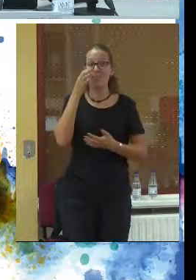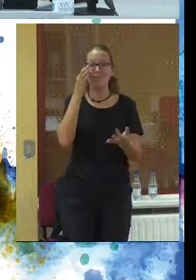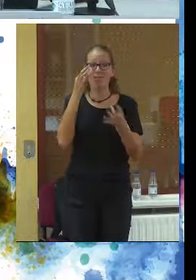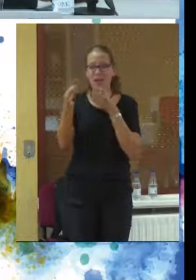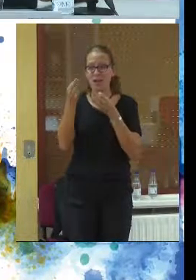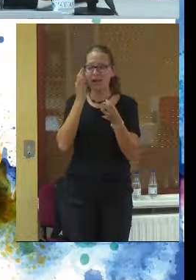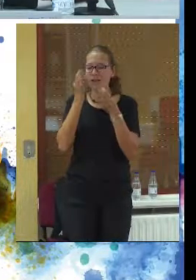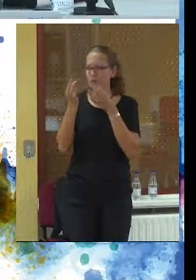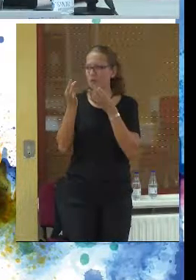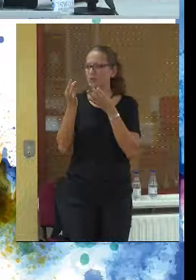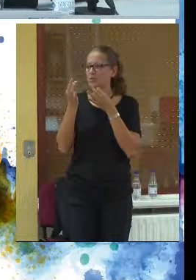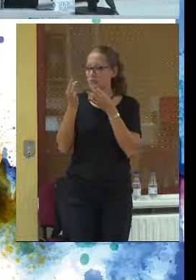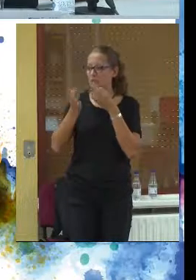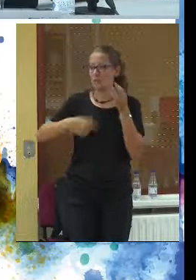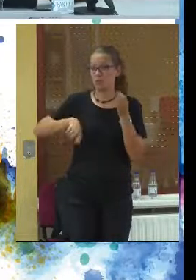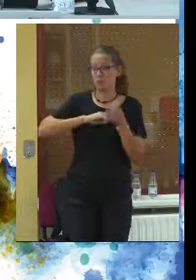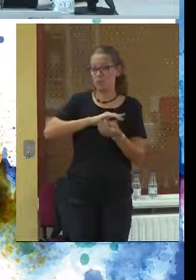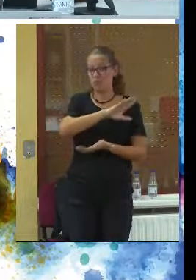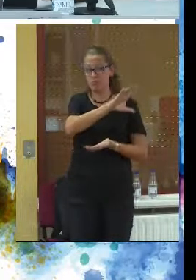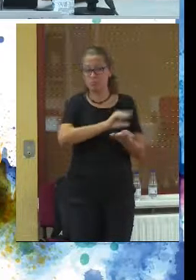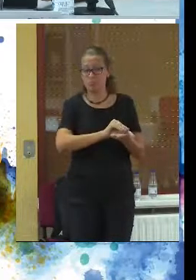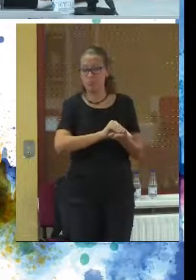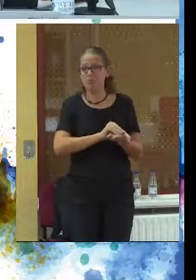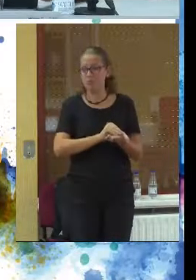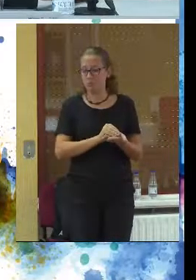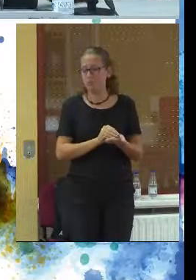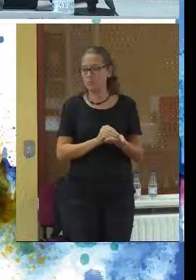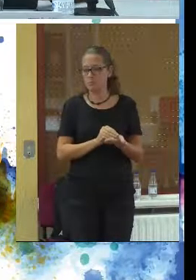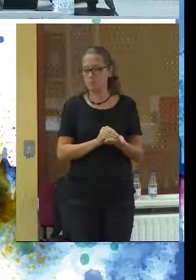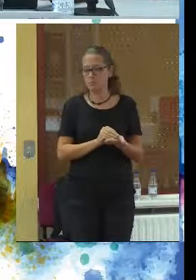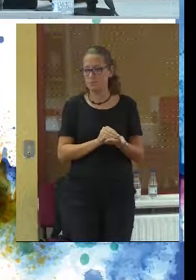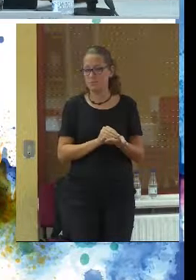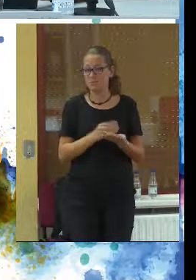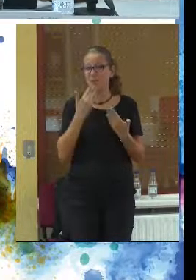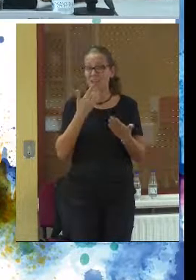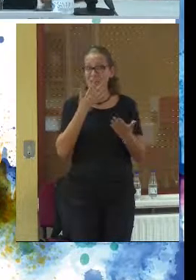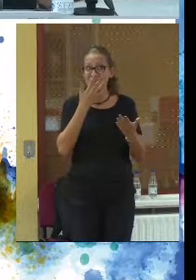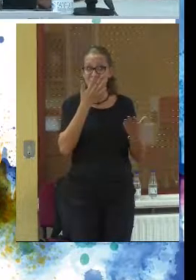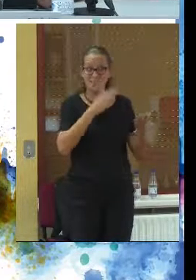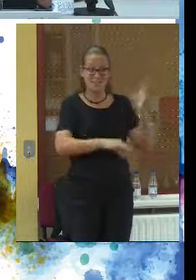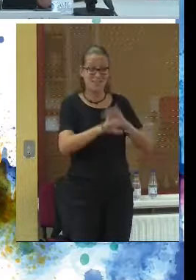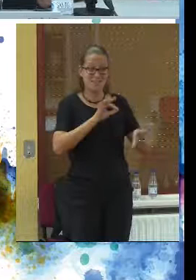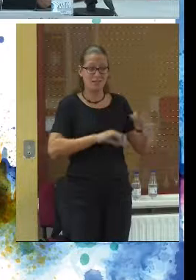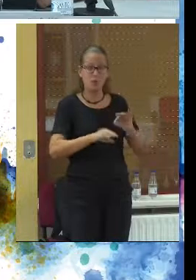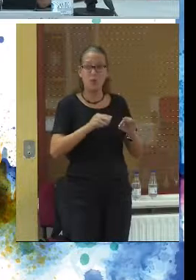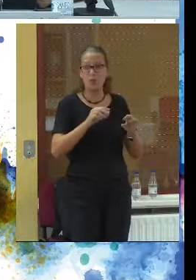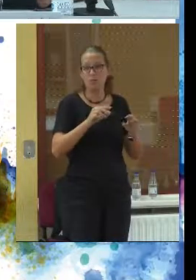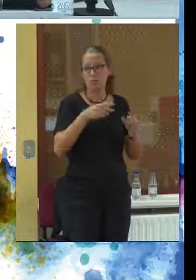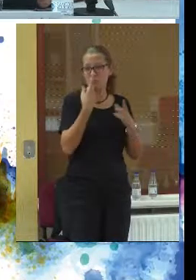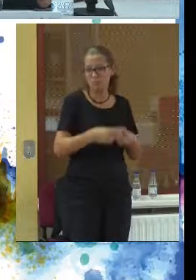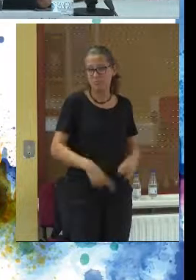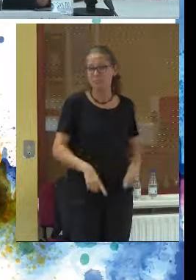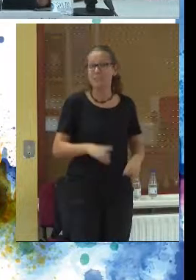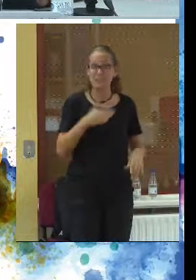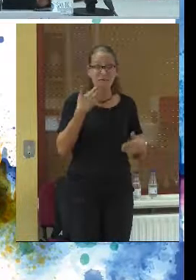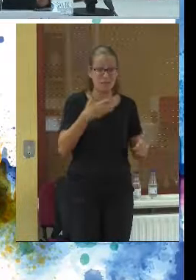the information that we capture in this selection of parts through